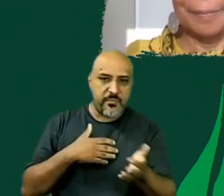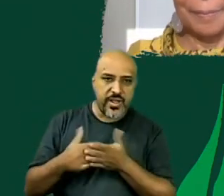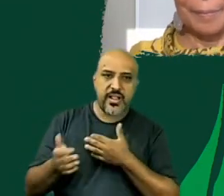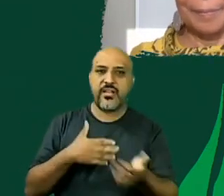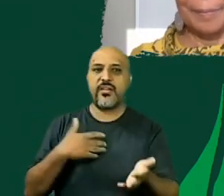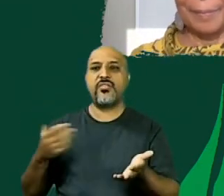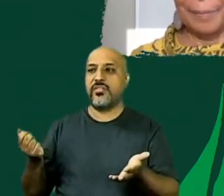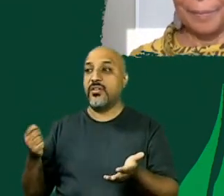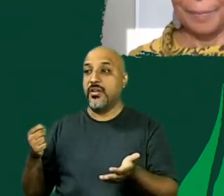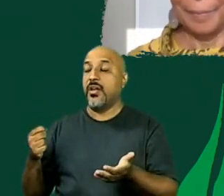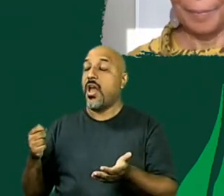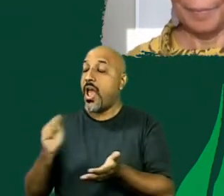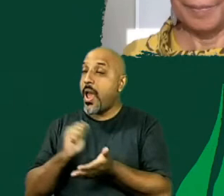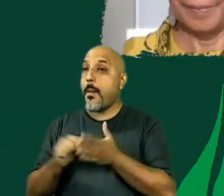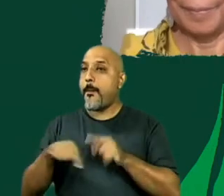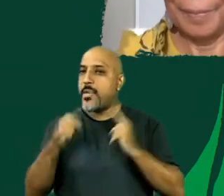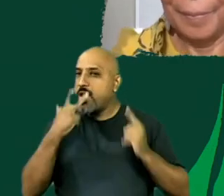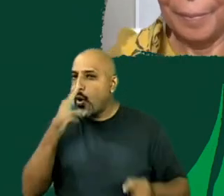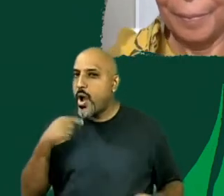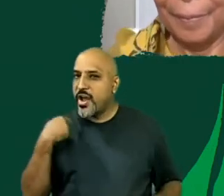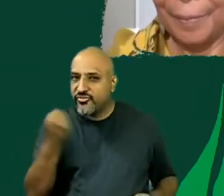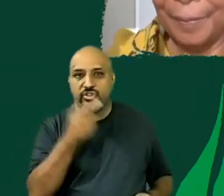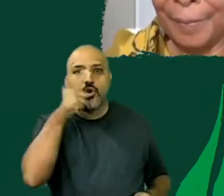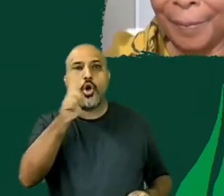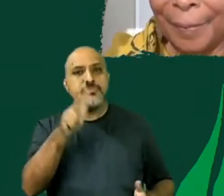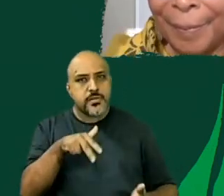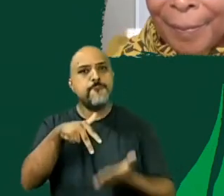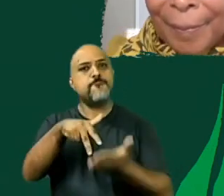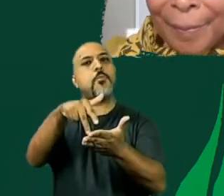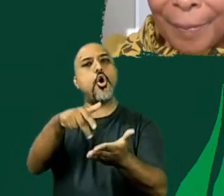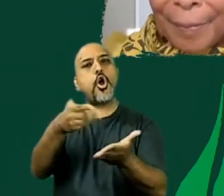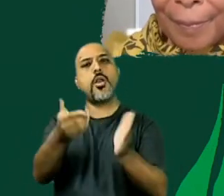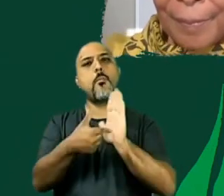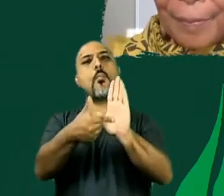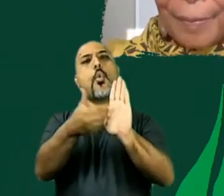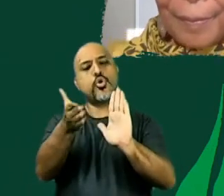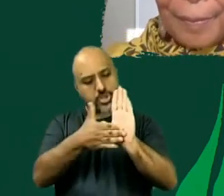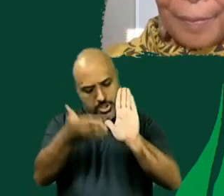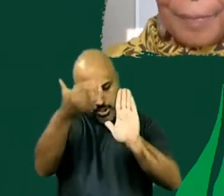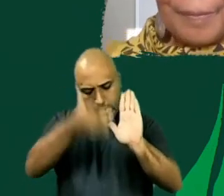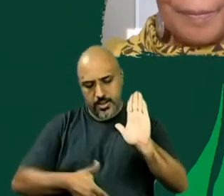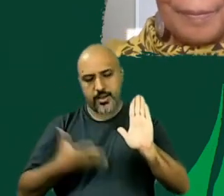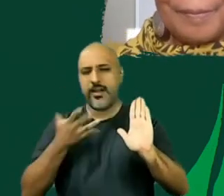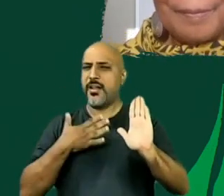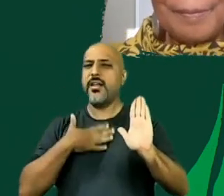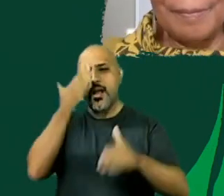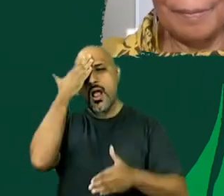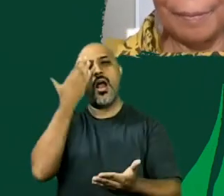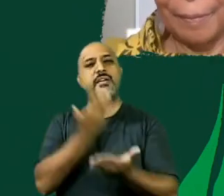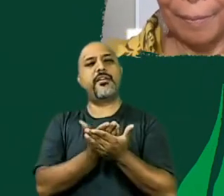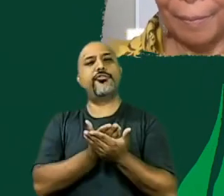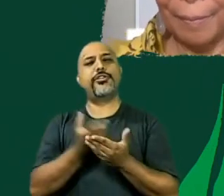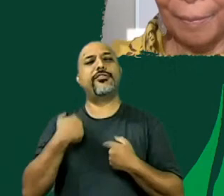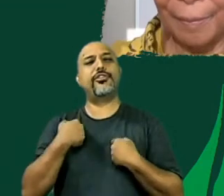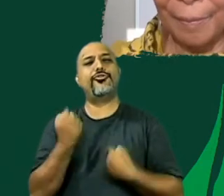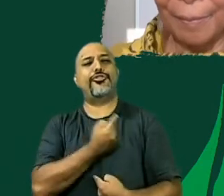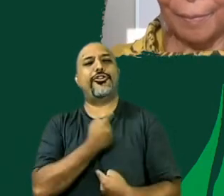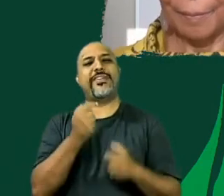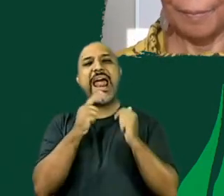independently of being writers or not, but I think that we impose to make people believe in our